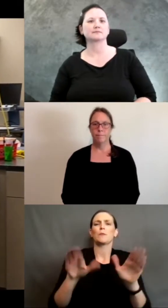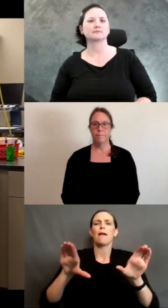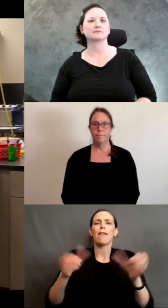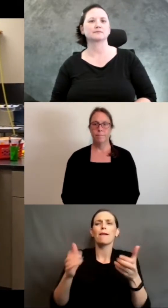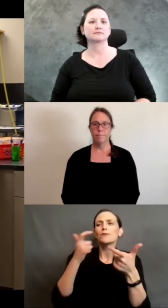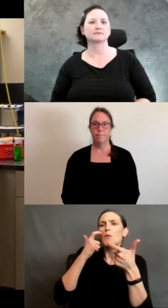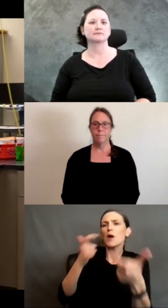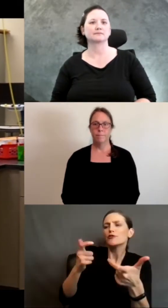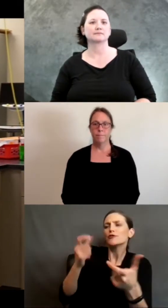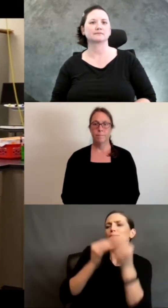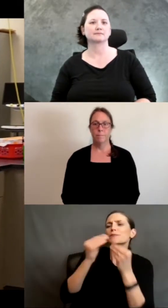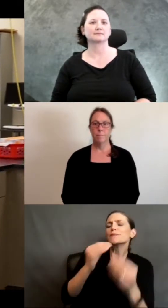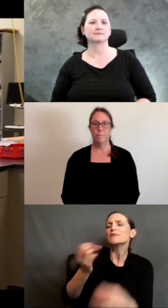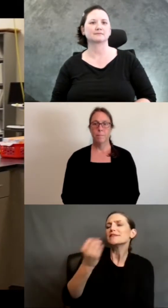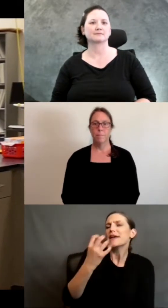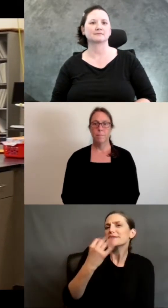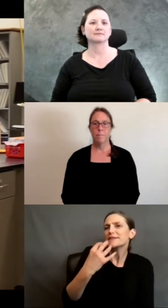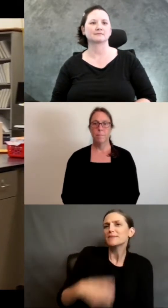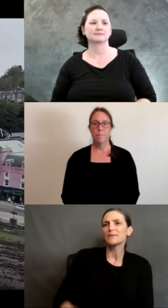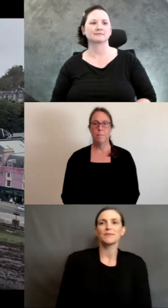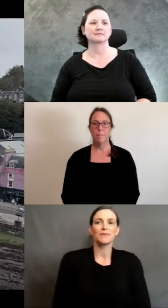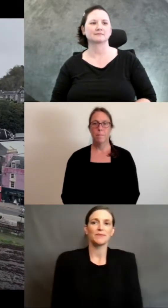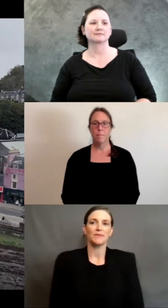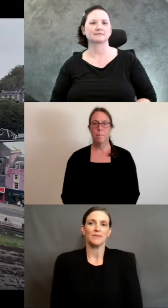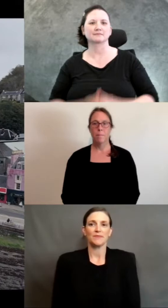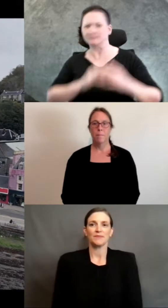of a teenage astronaut, Johnny Craig.